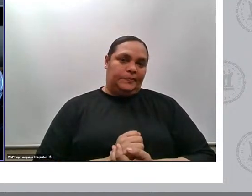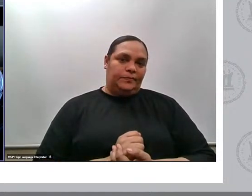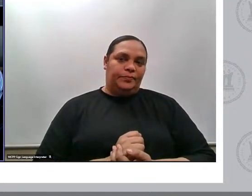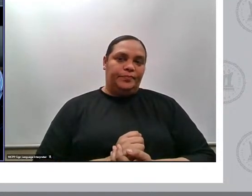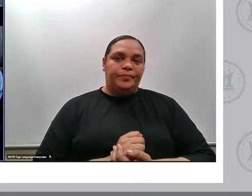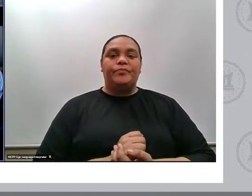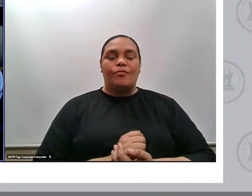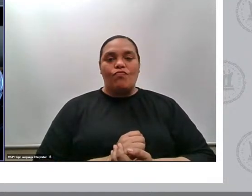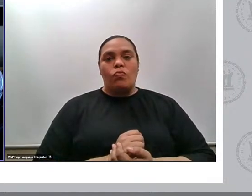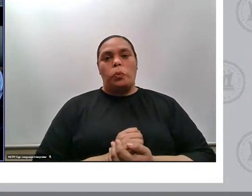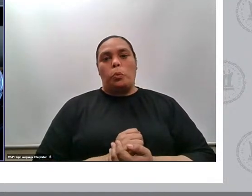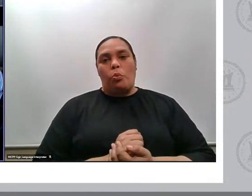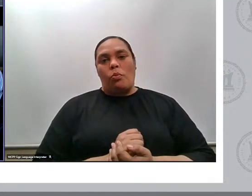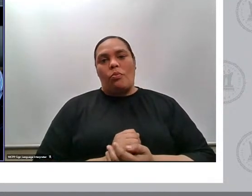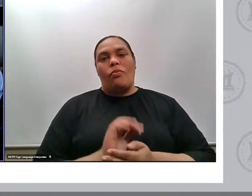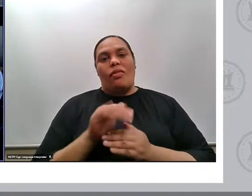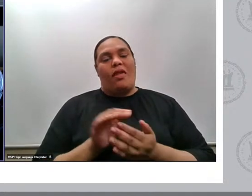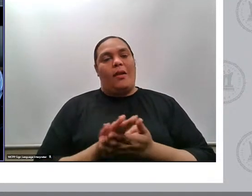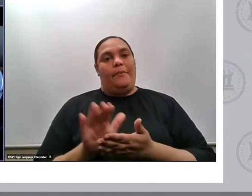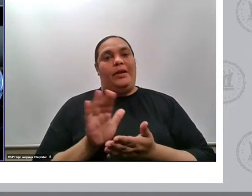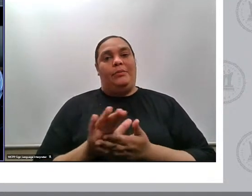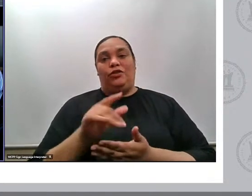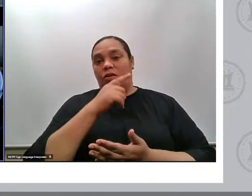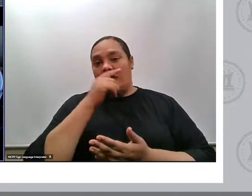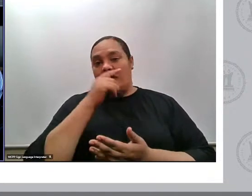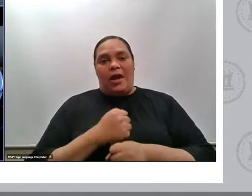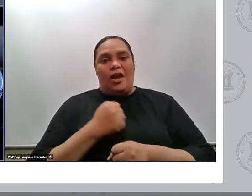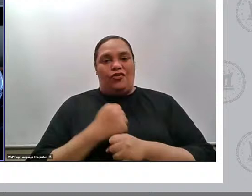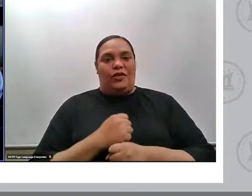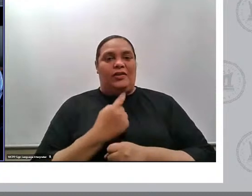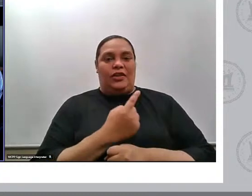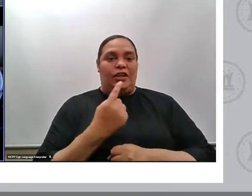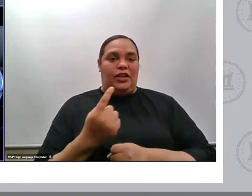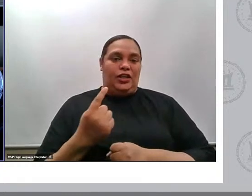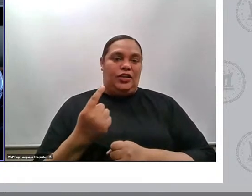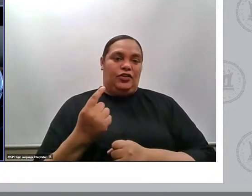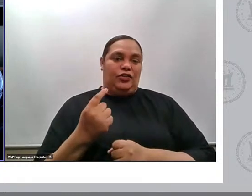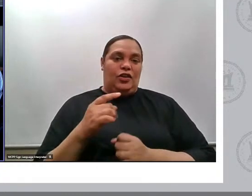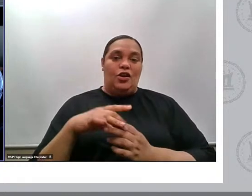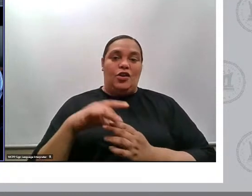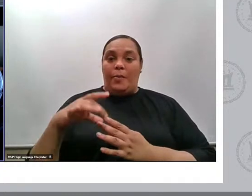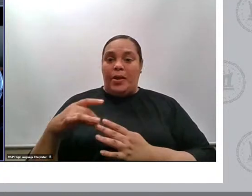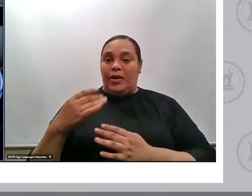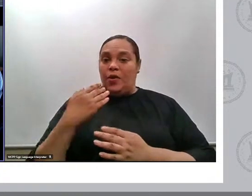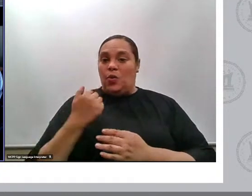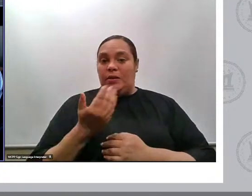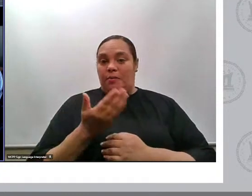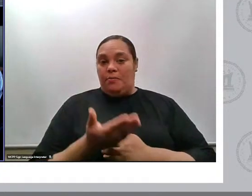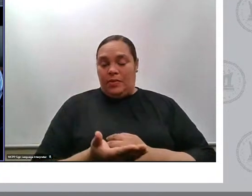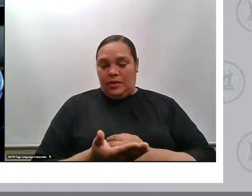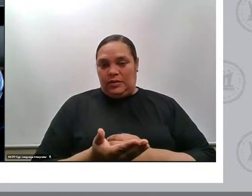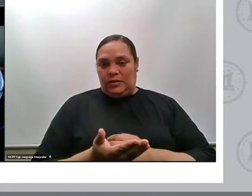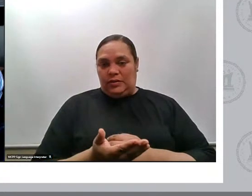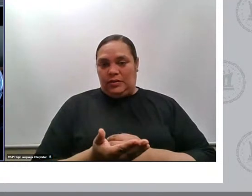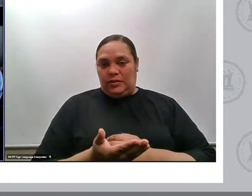We then subsequently published the names and addresses of each of the nominees that were submitted